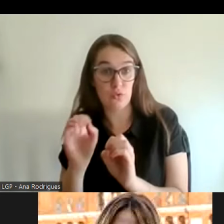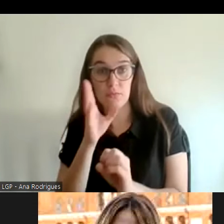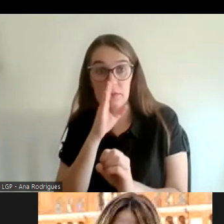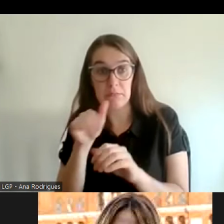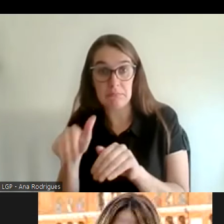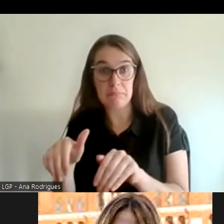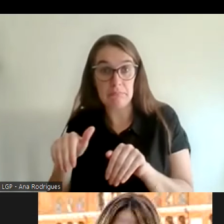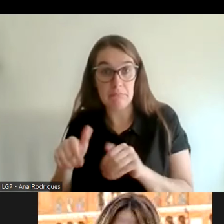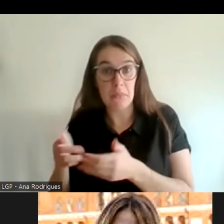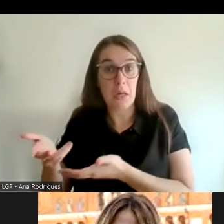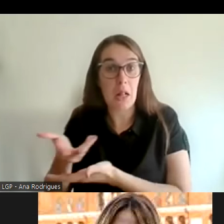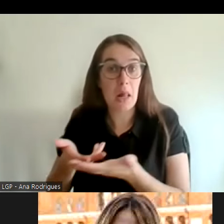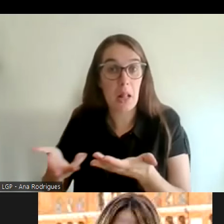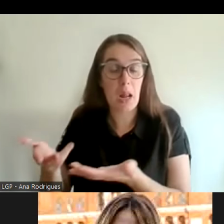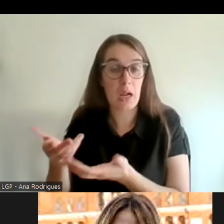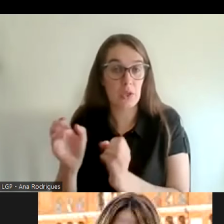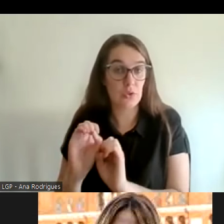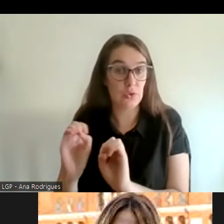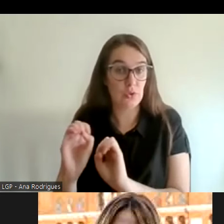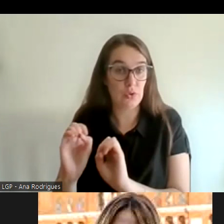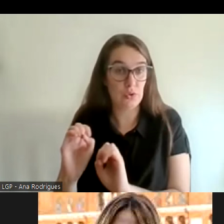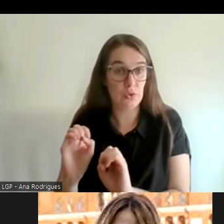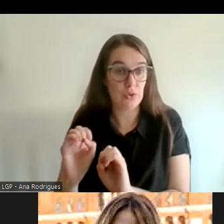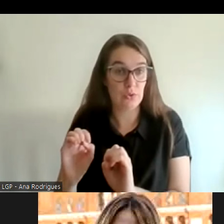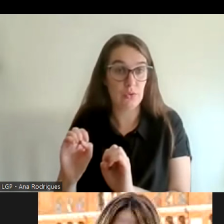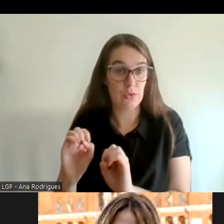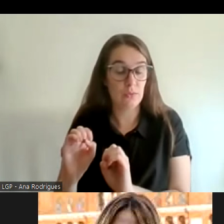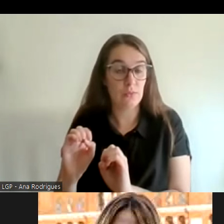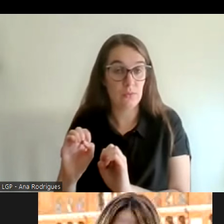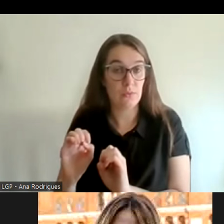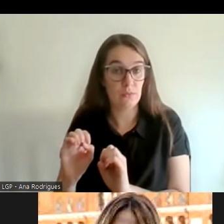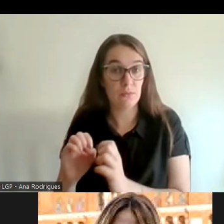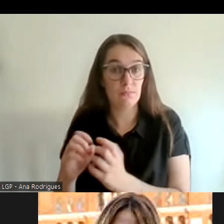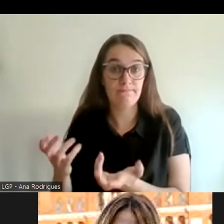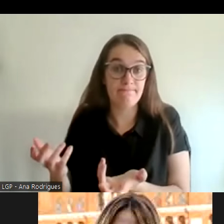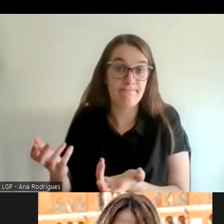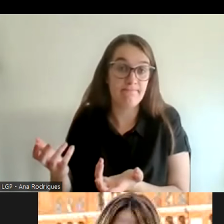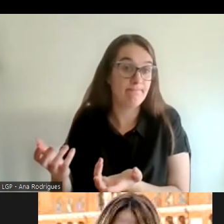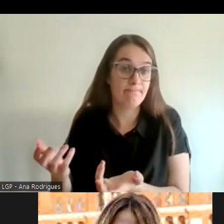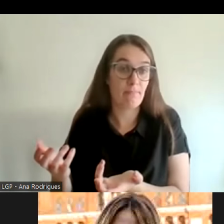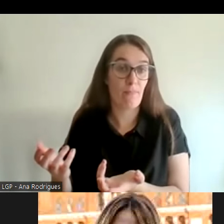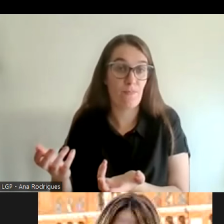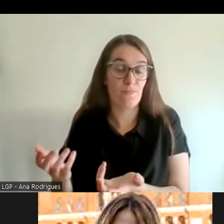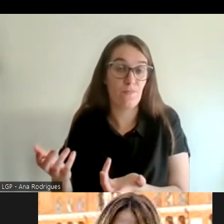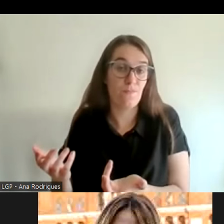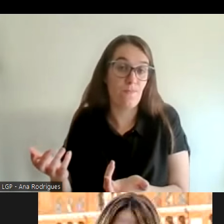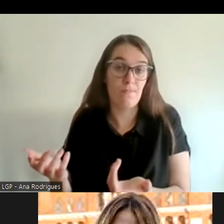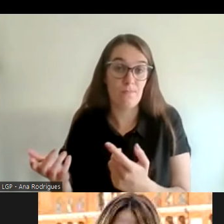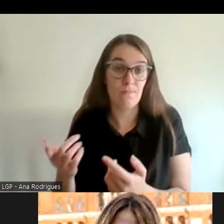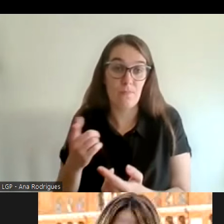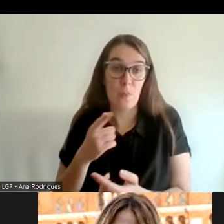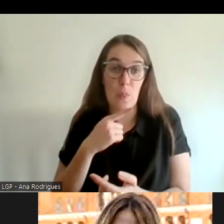with each other in a true way, there will